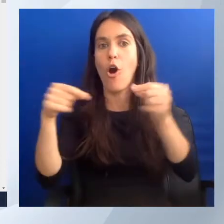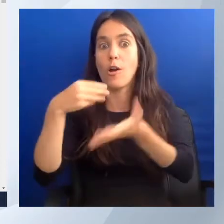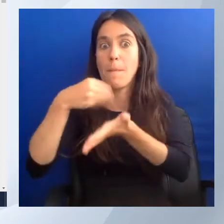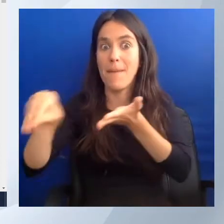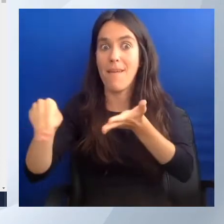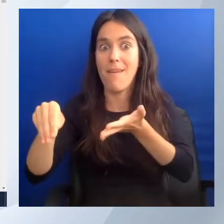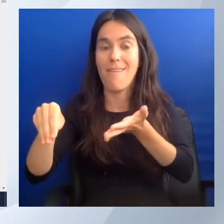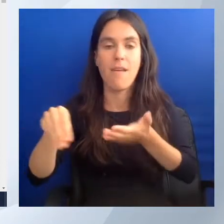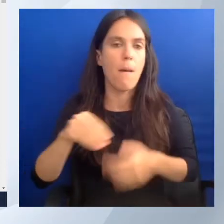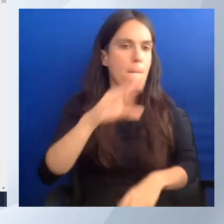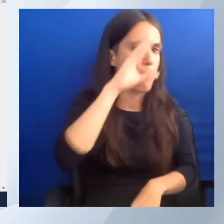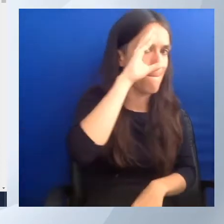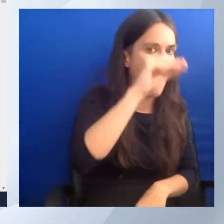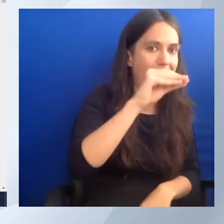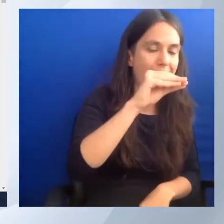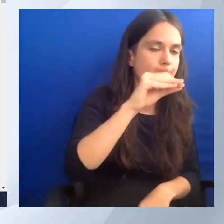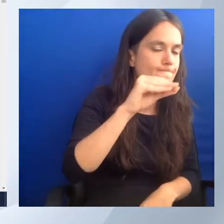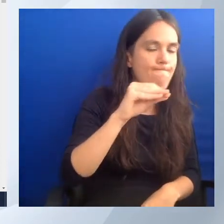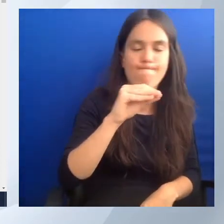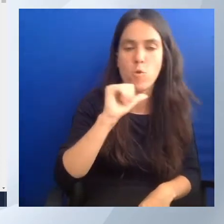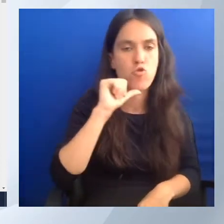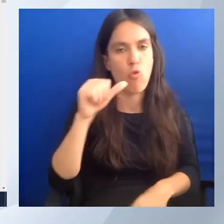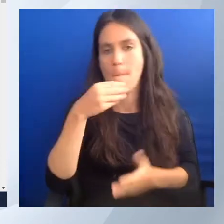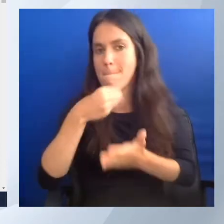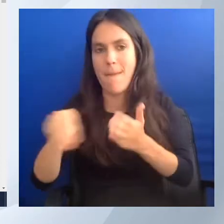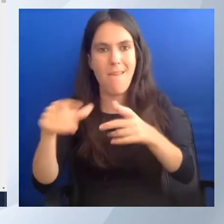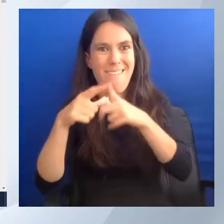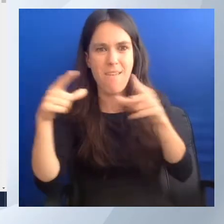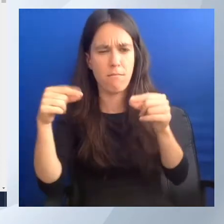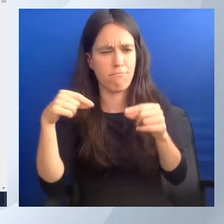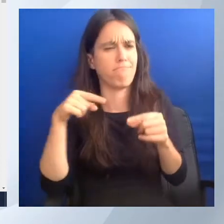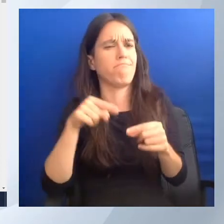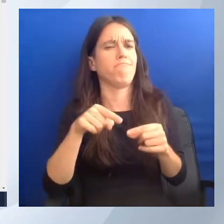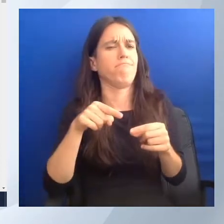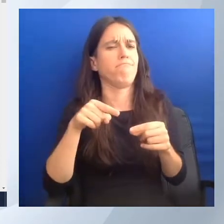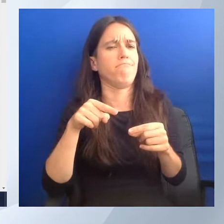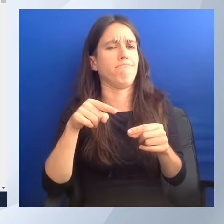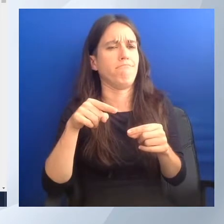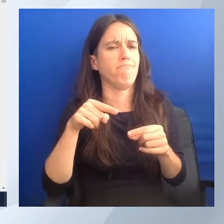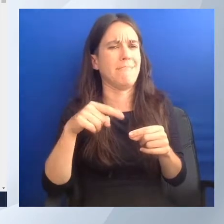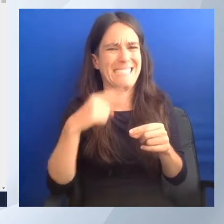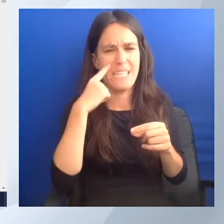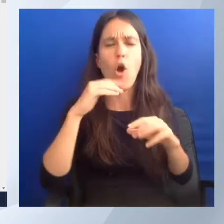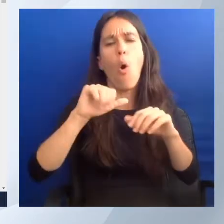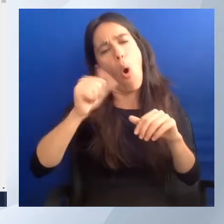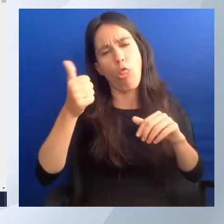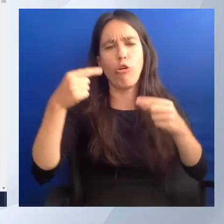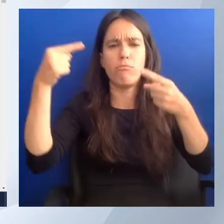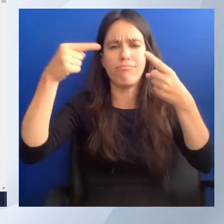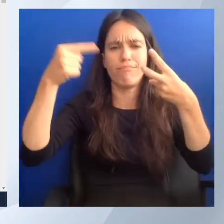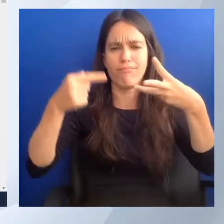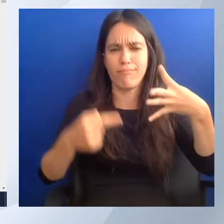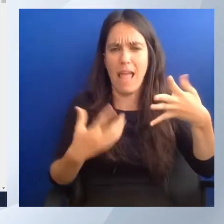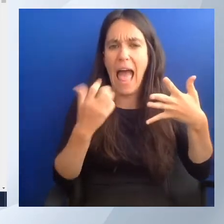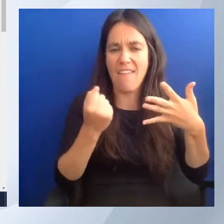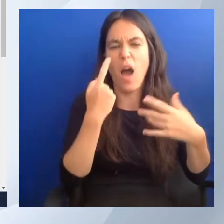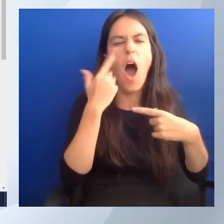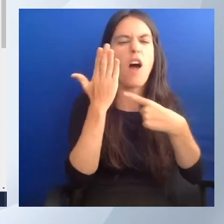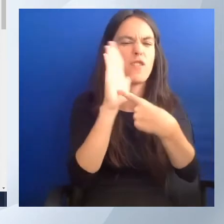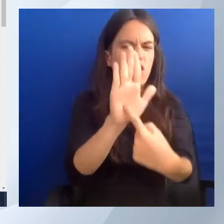paid. Obviously, that's not the only property it looks at, but it looks at a lot more properties. So let me show you what